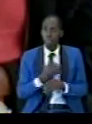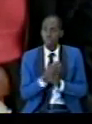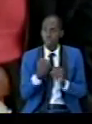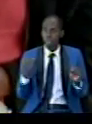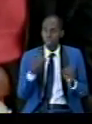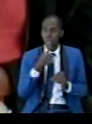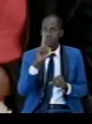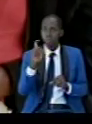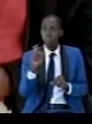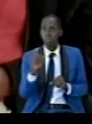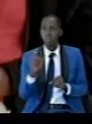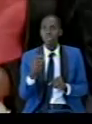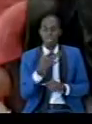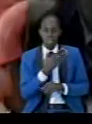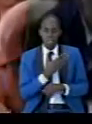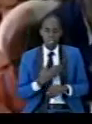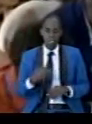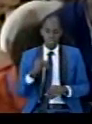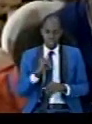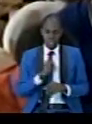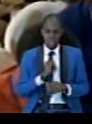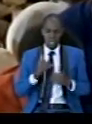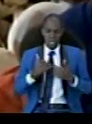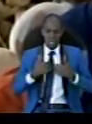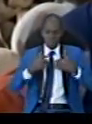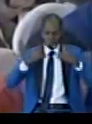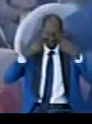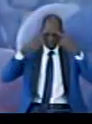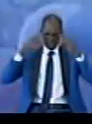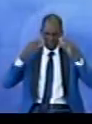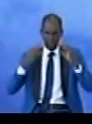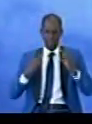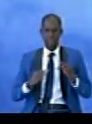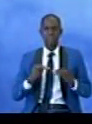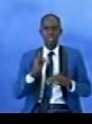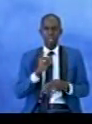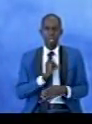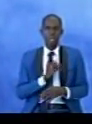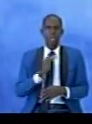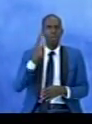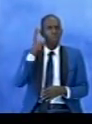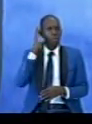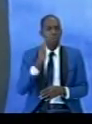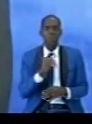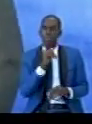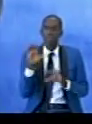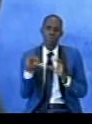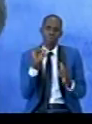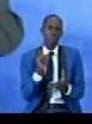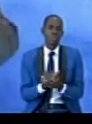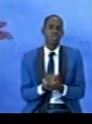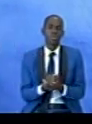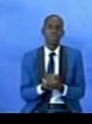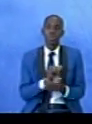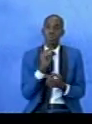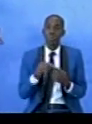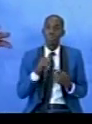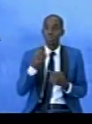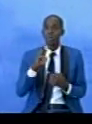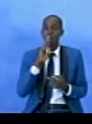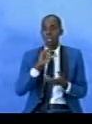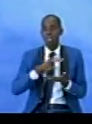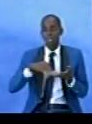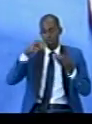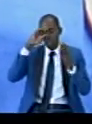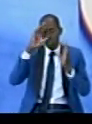And I have made up my mind, I will not do that. When you're a student in